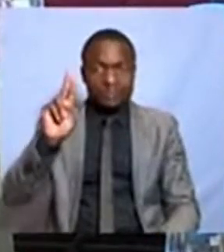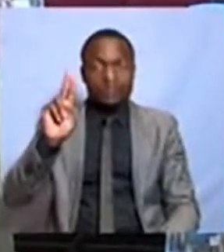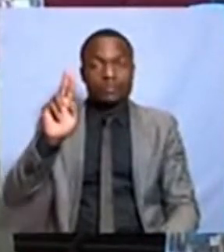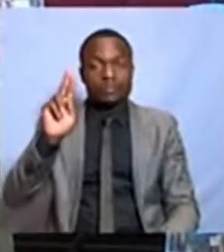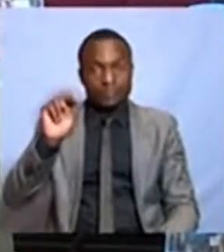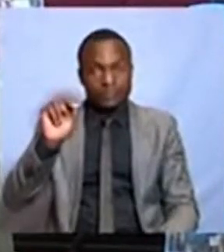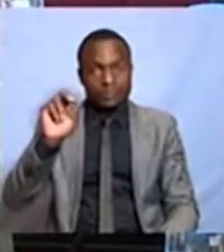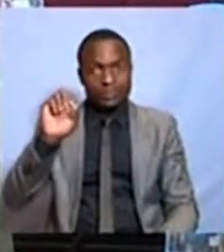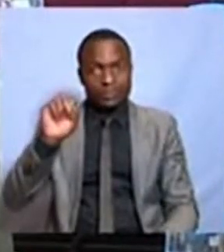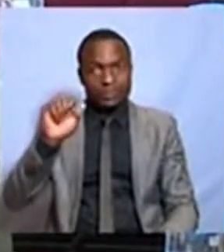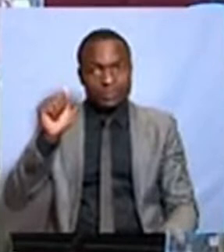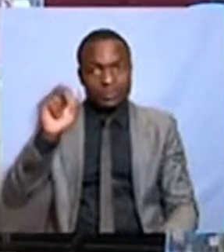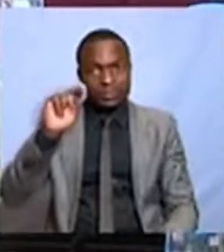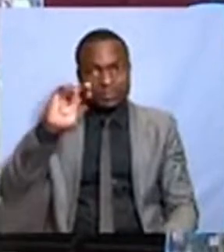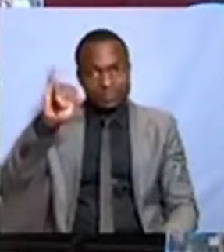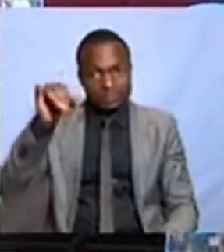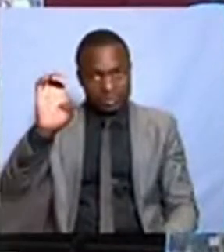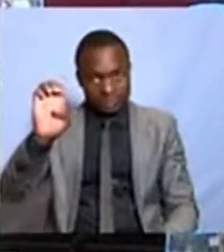Honorable